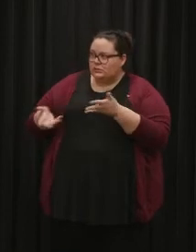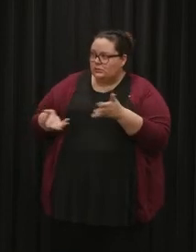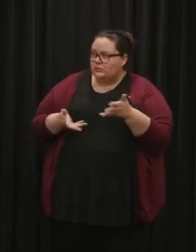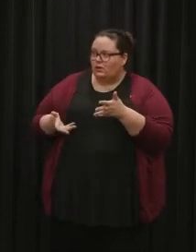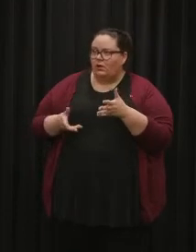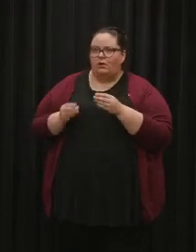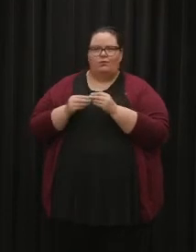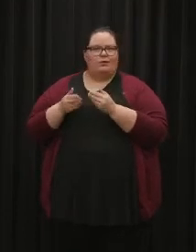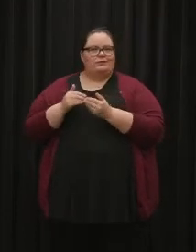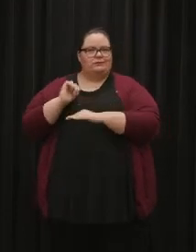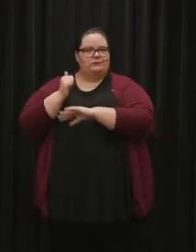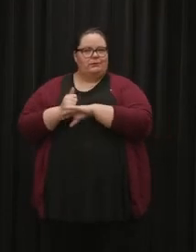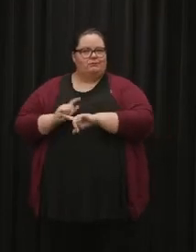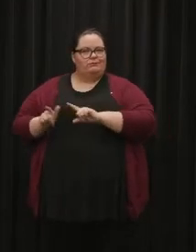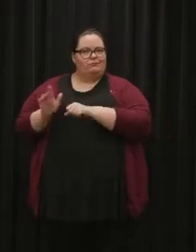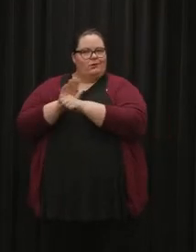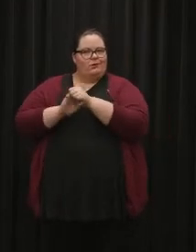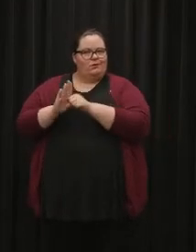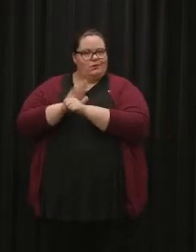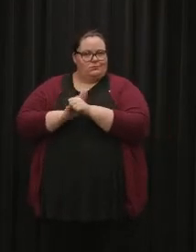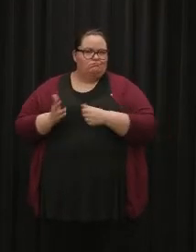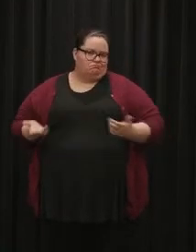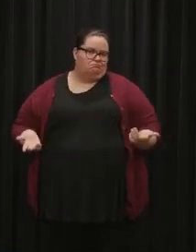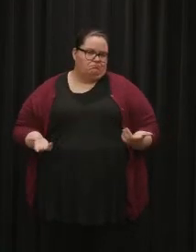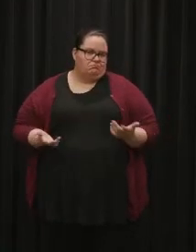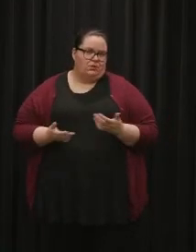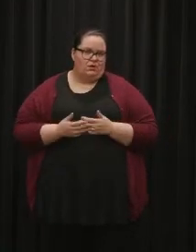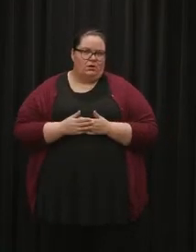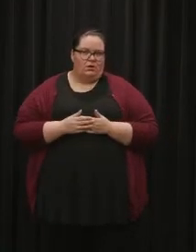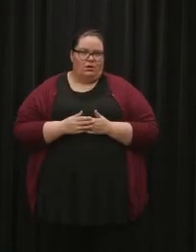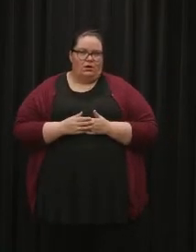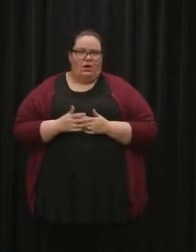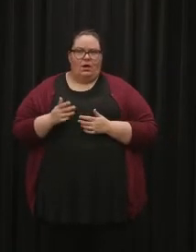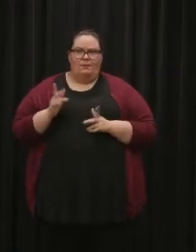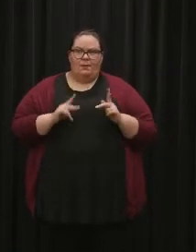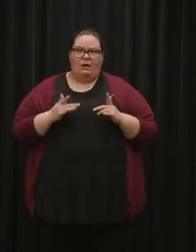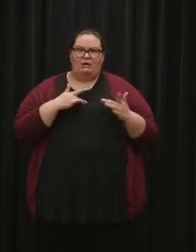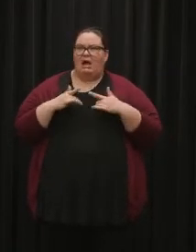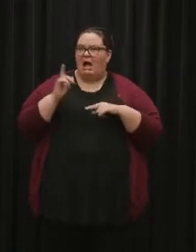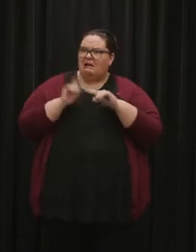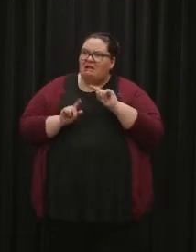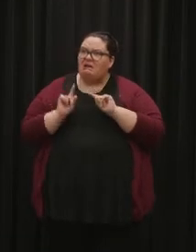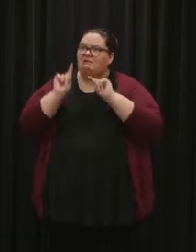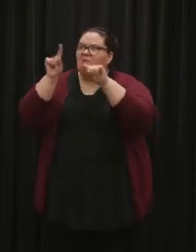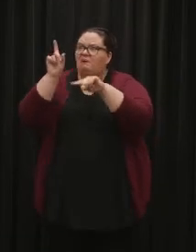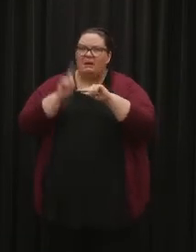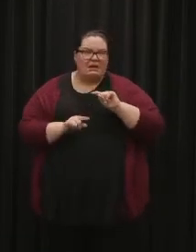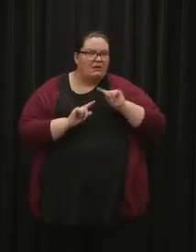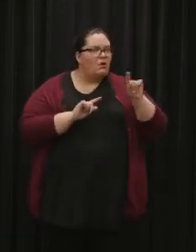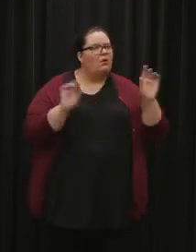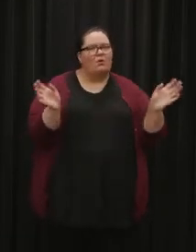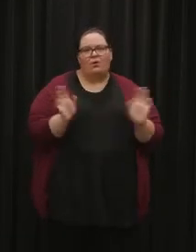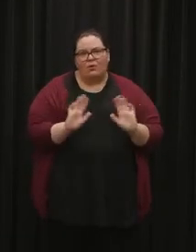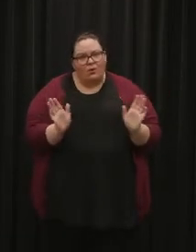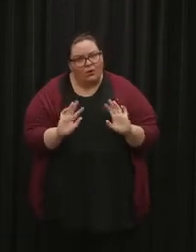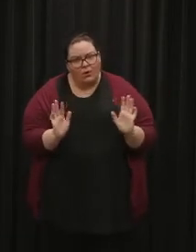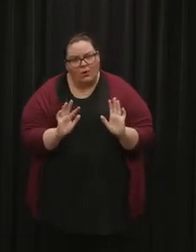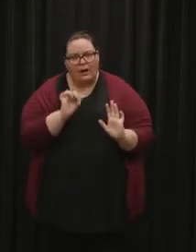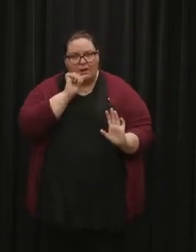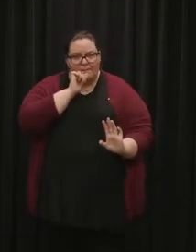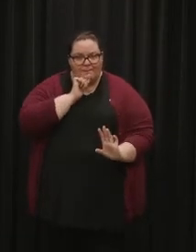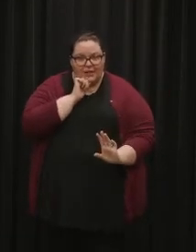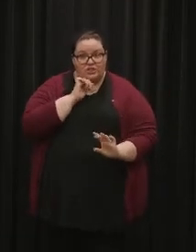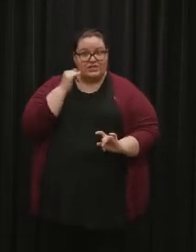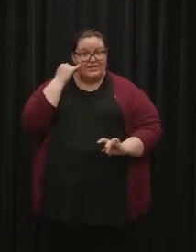makes it easier to set up other locations throughout the province. So everyone should have a comfort level about vaccines are here, they're rolling out, and